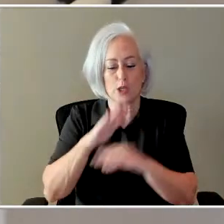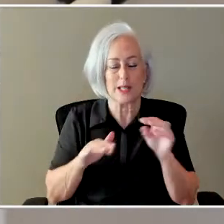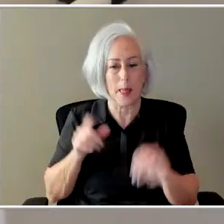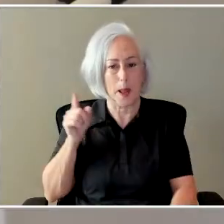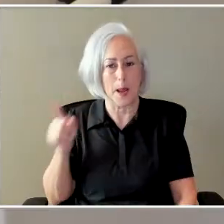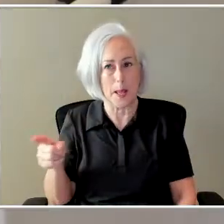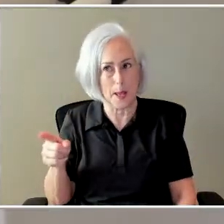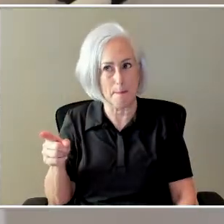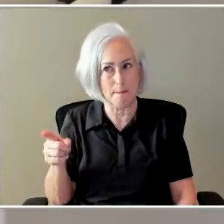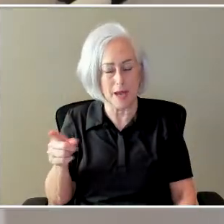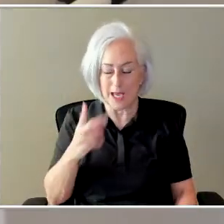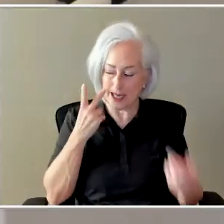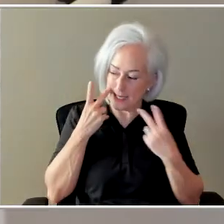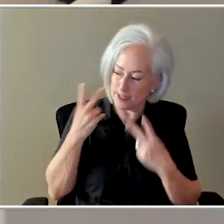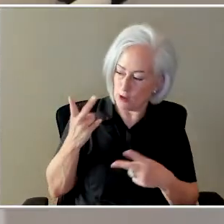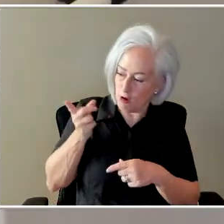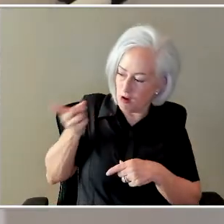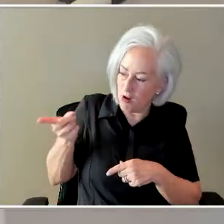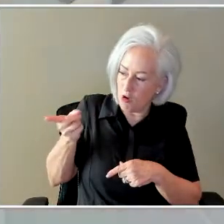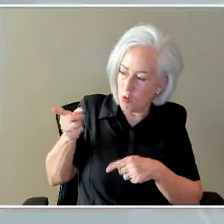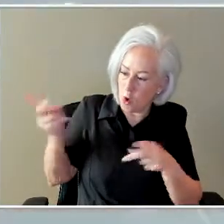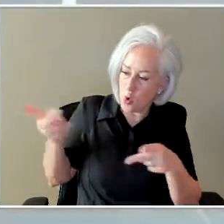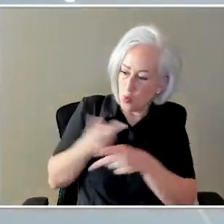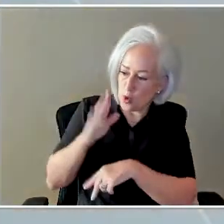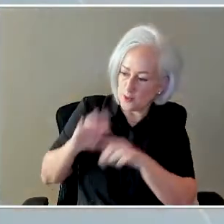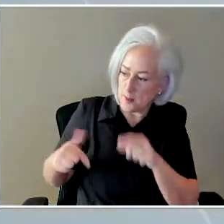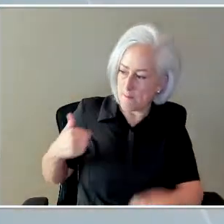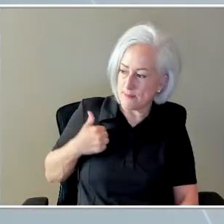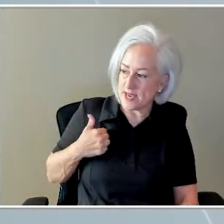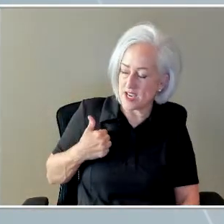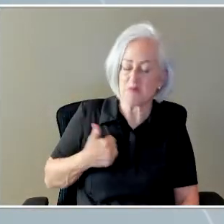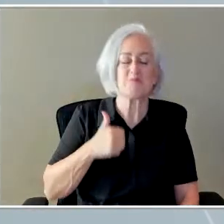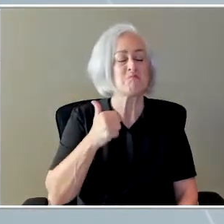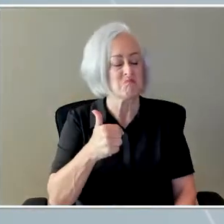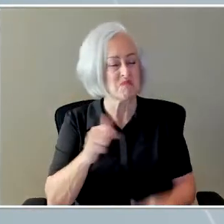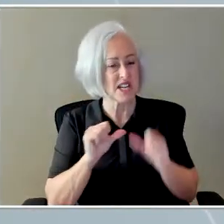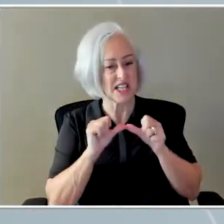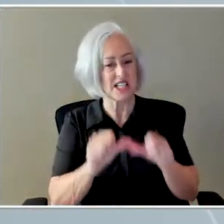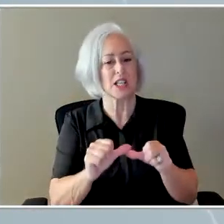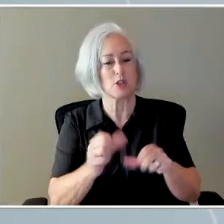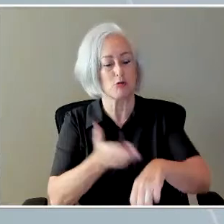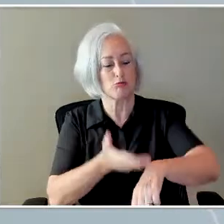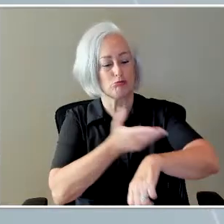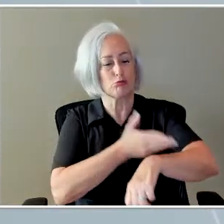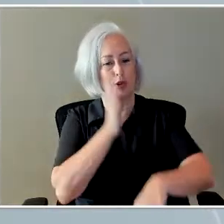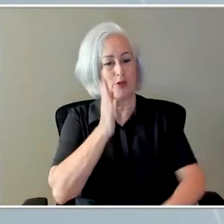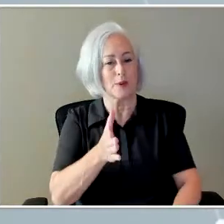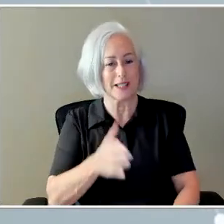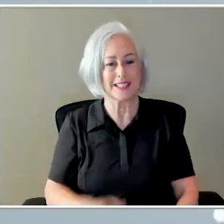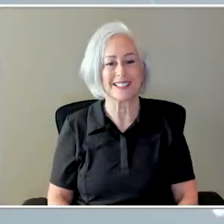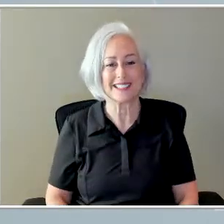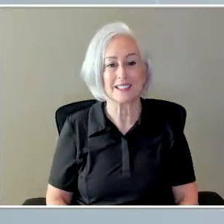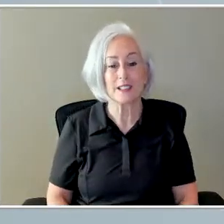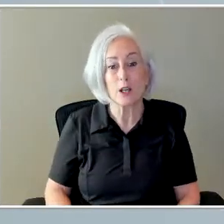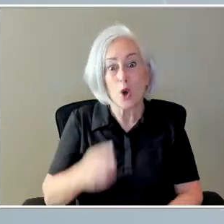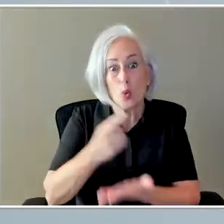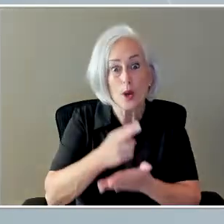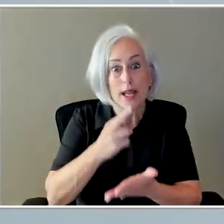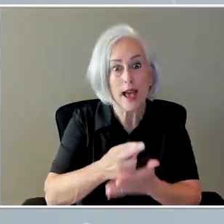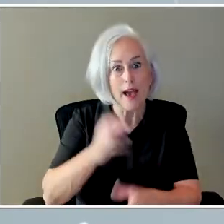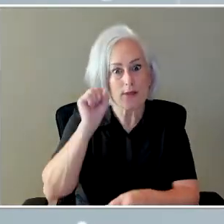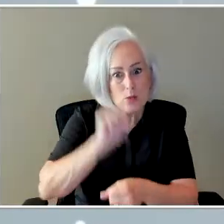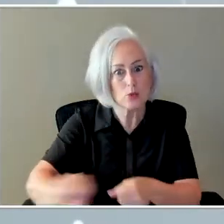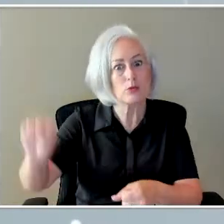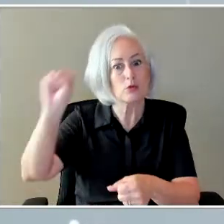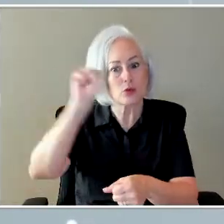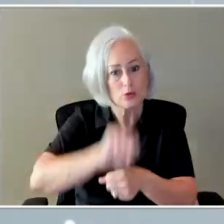for him to make the progress he did. Well, rehab is hard work, it's painful, but what really was